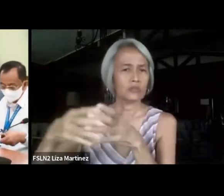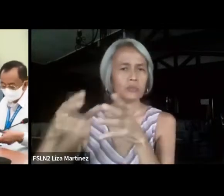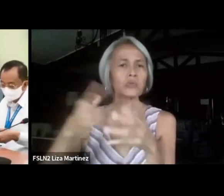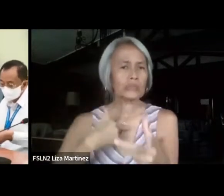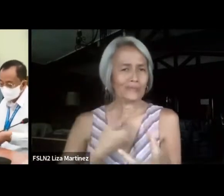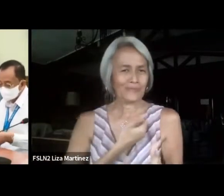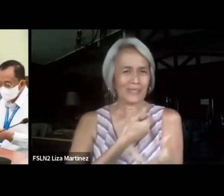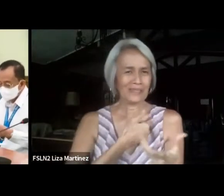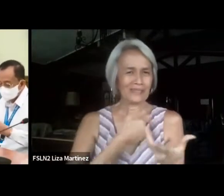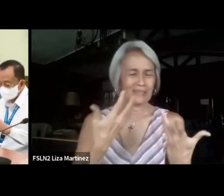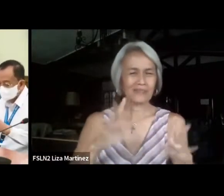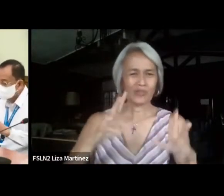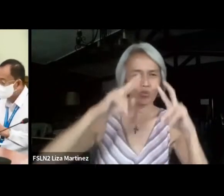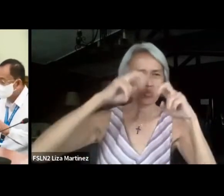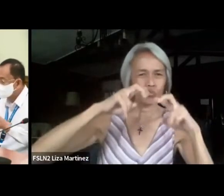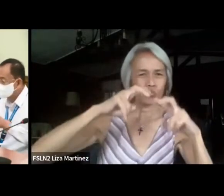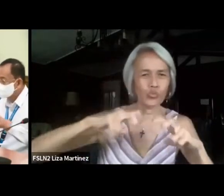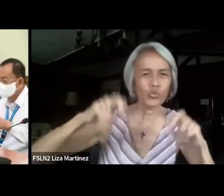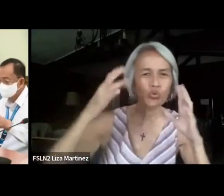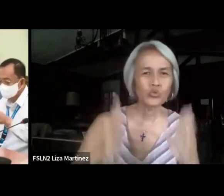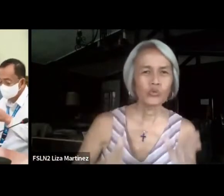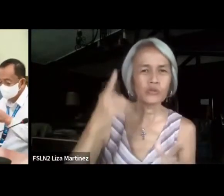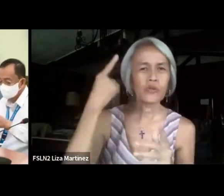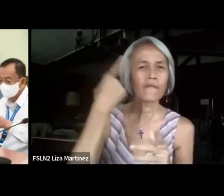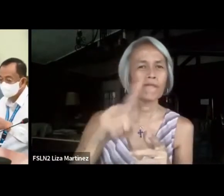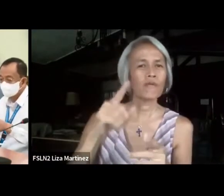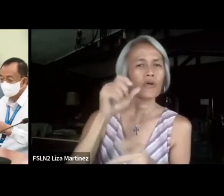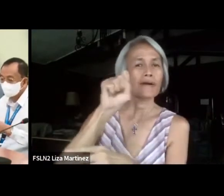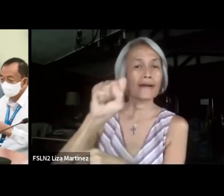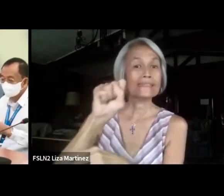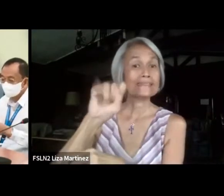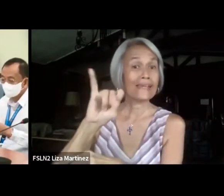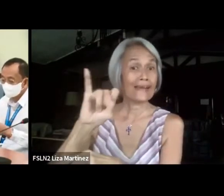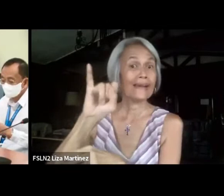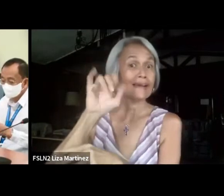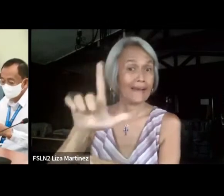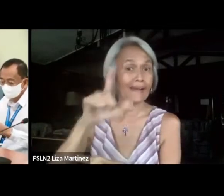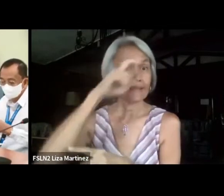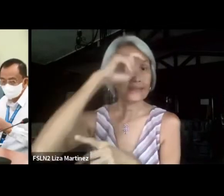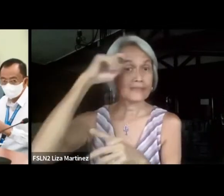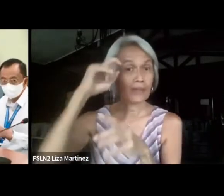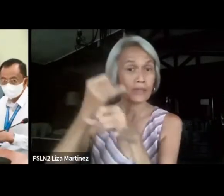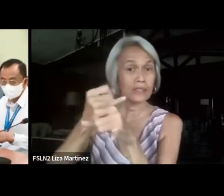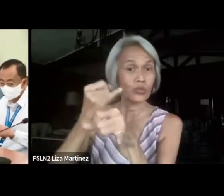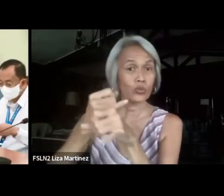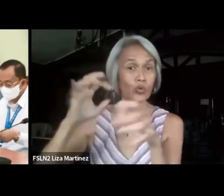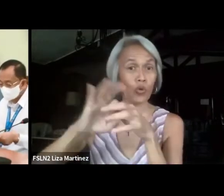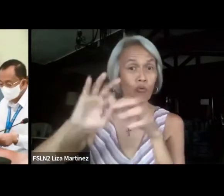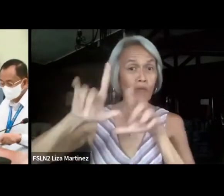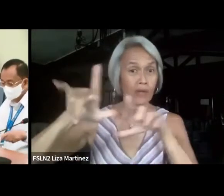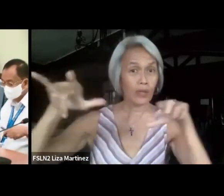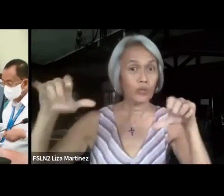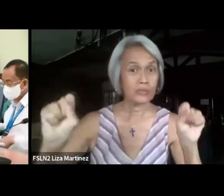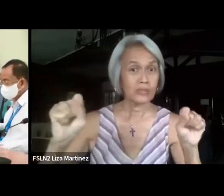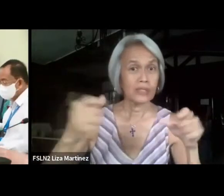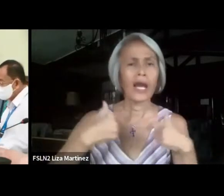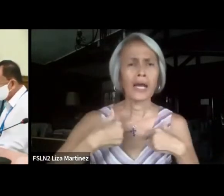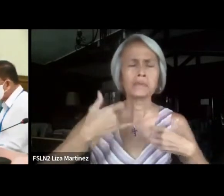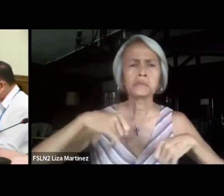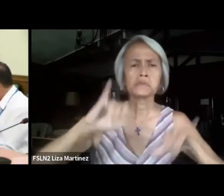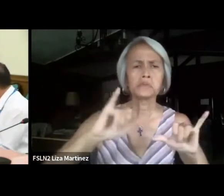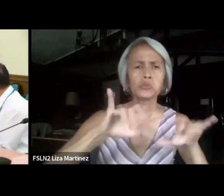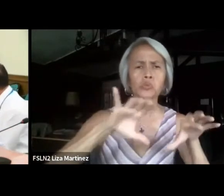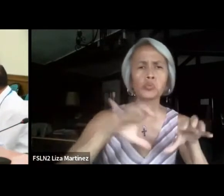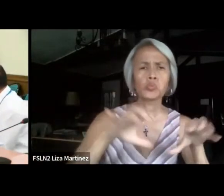community-based language development specialist of SIL Philippines. Actually, I'm still working with the Itneg Inlaod people